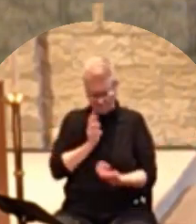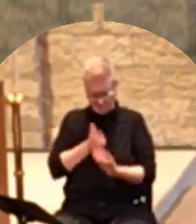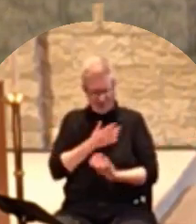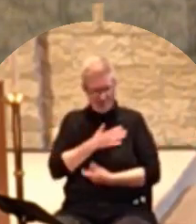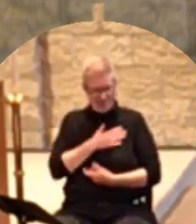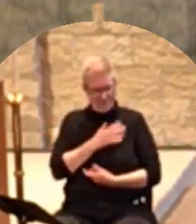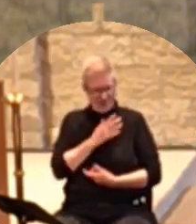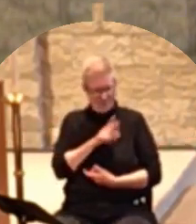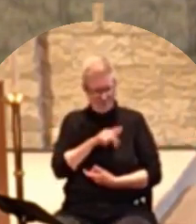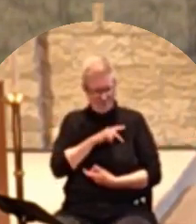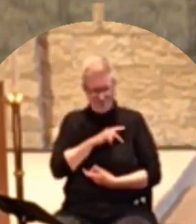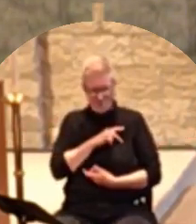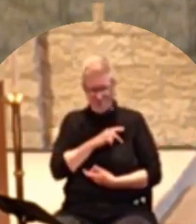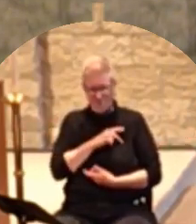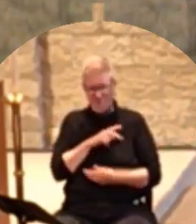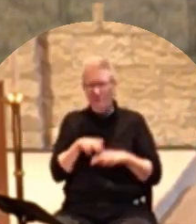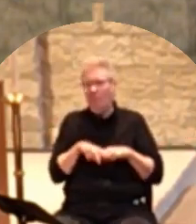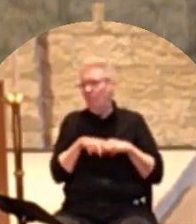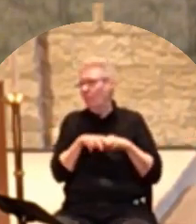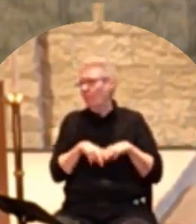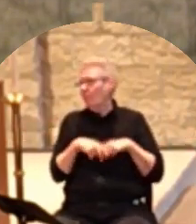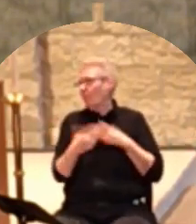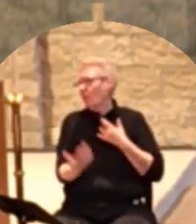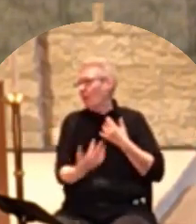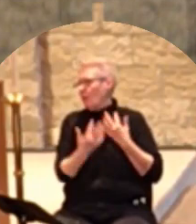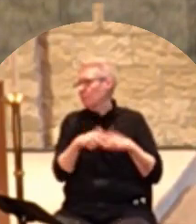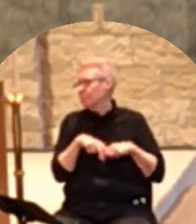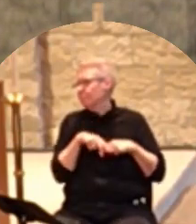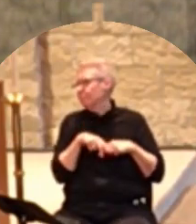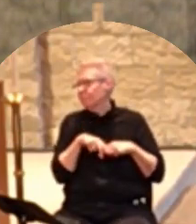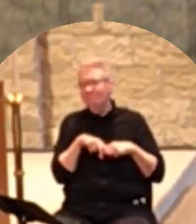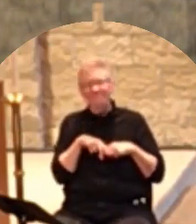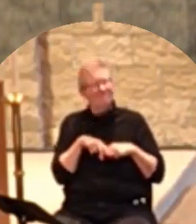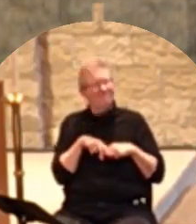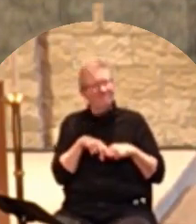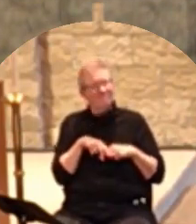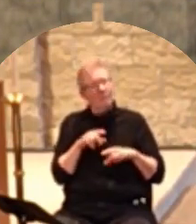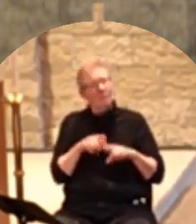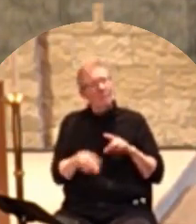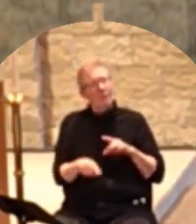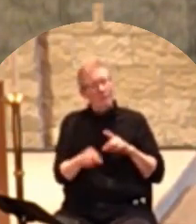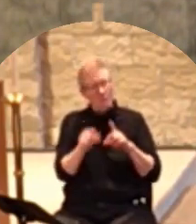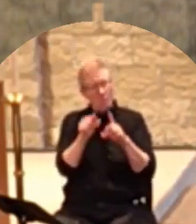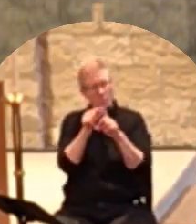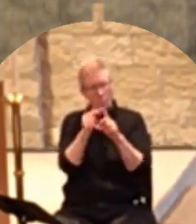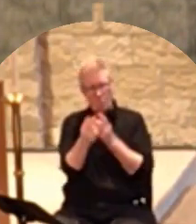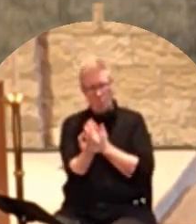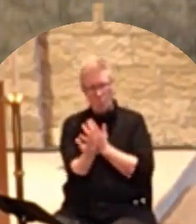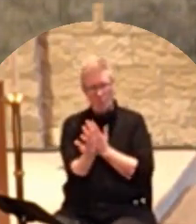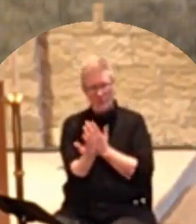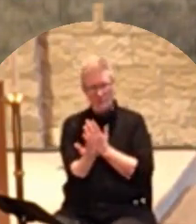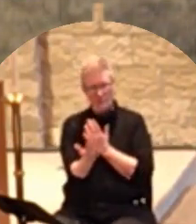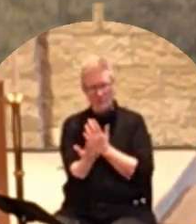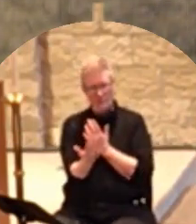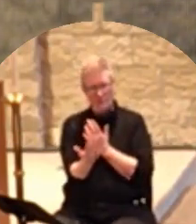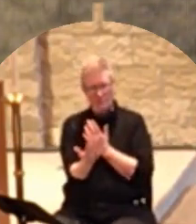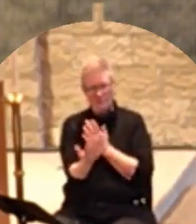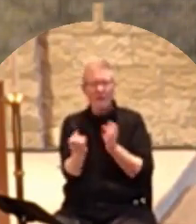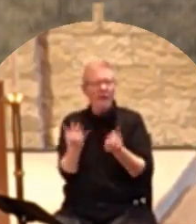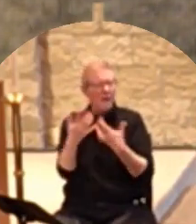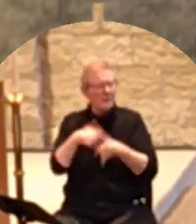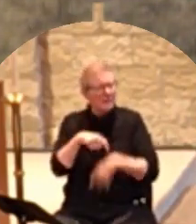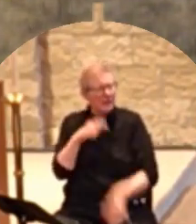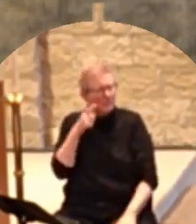at all. Sit around and wait. And yet the word wait, and how many times have we heard it in